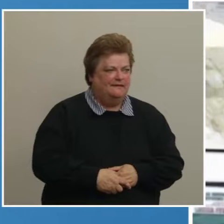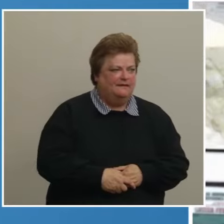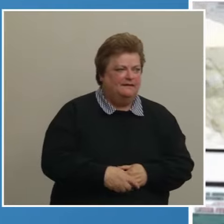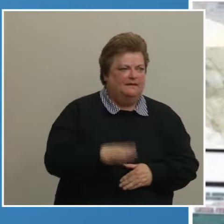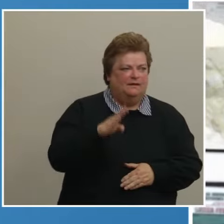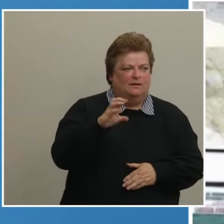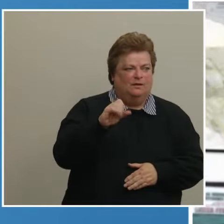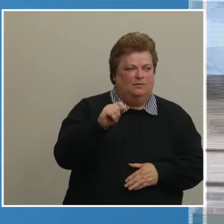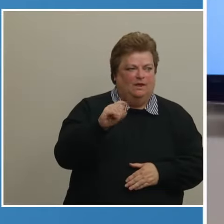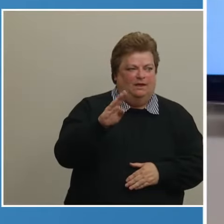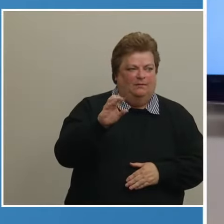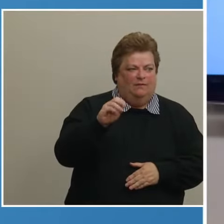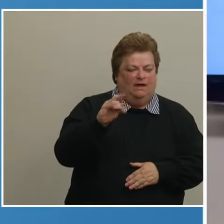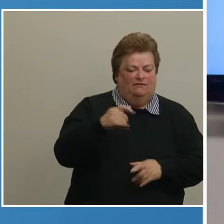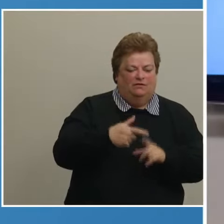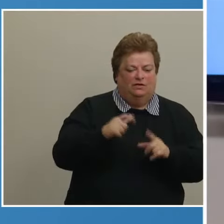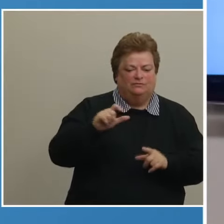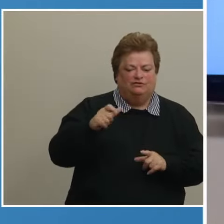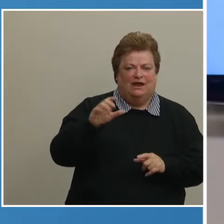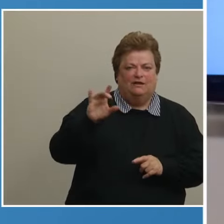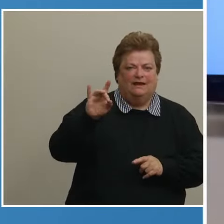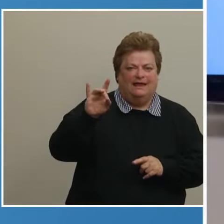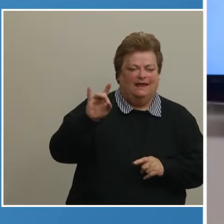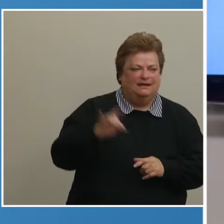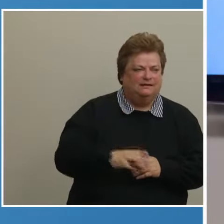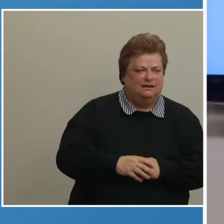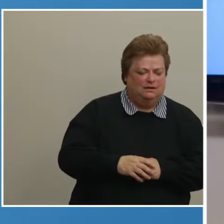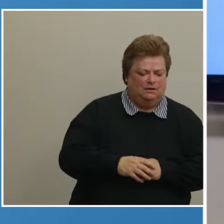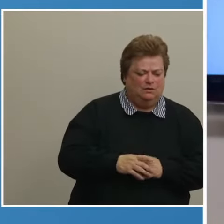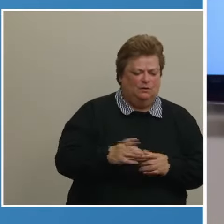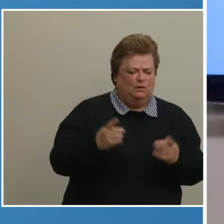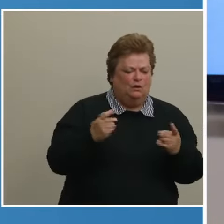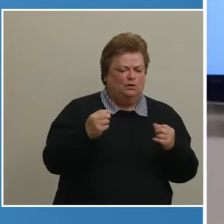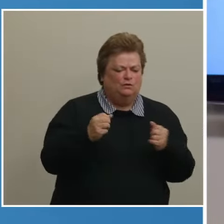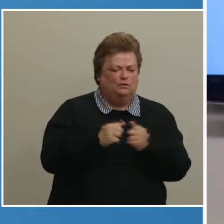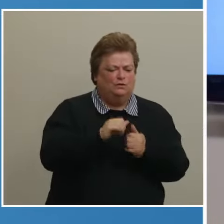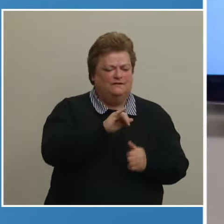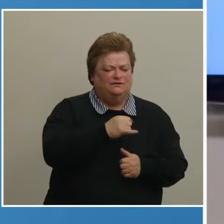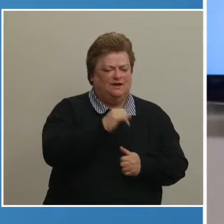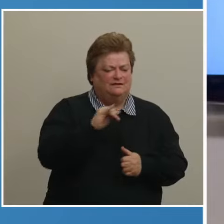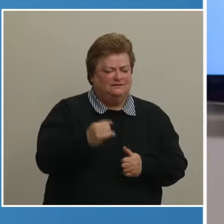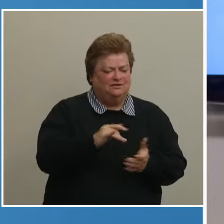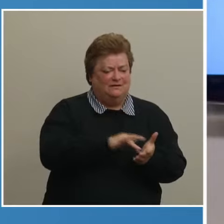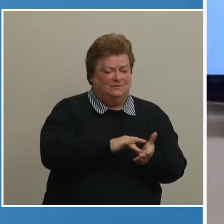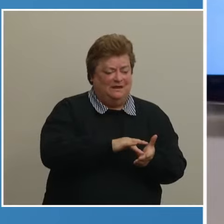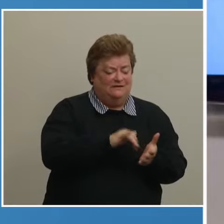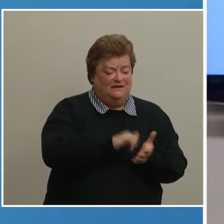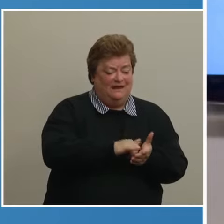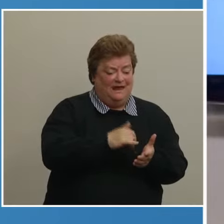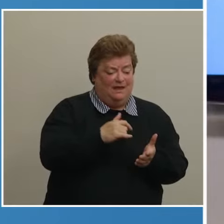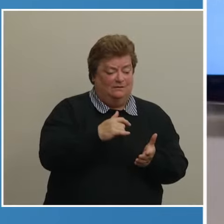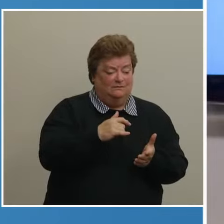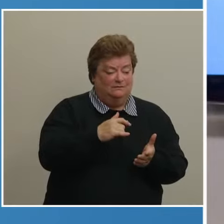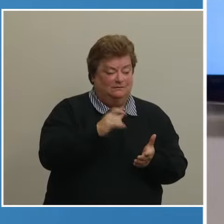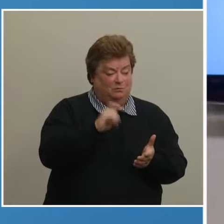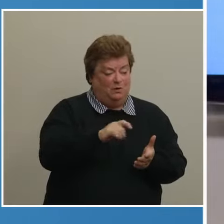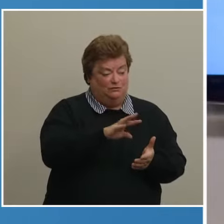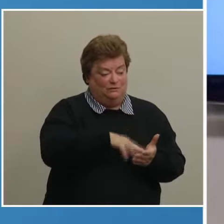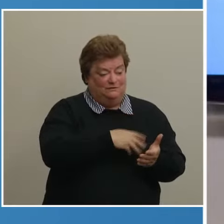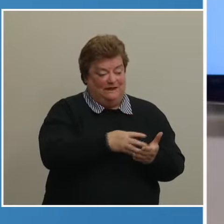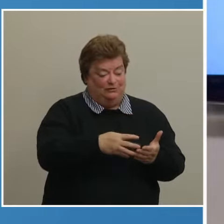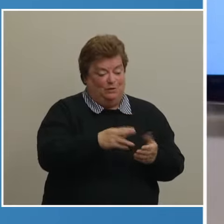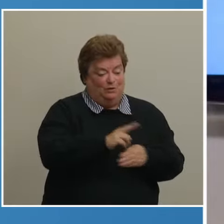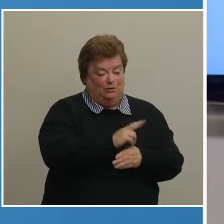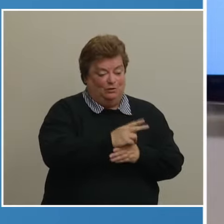This is Brent with Channel 8. What's going to be done with the Johnson & Johnson doses that were scheduled to be used for the